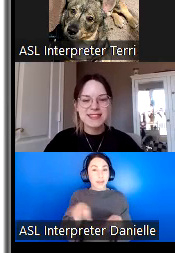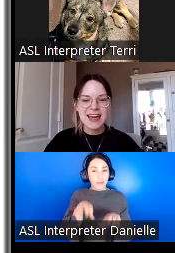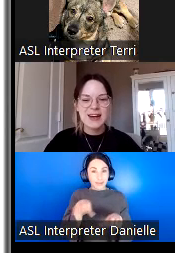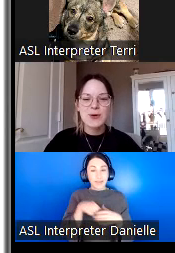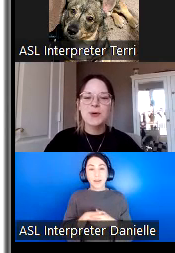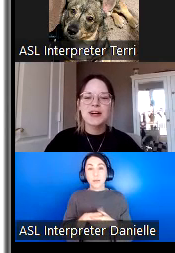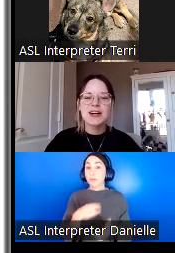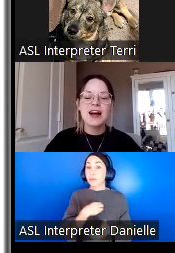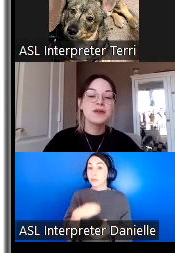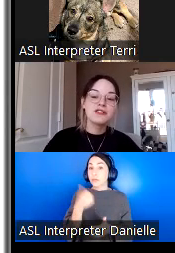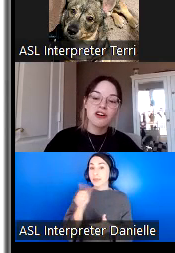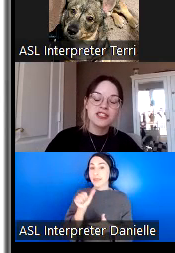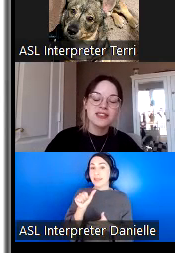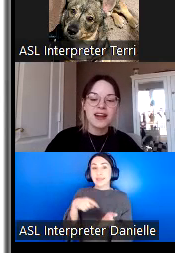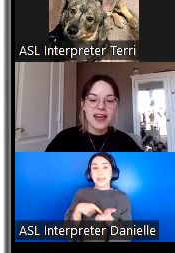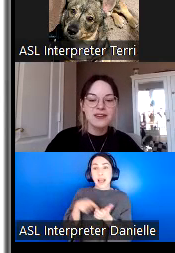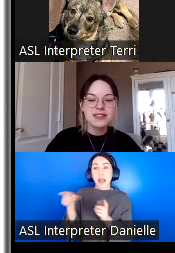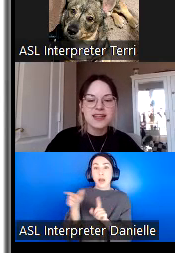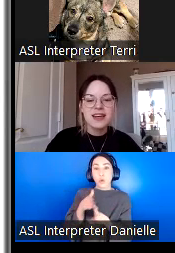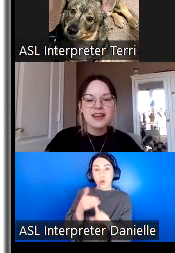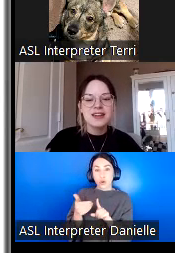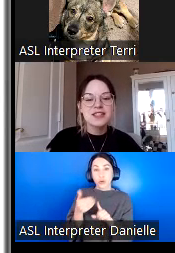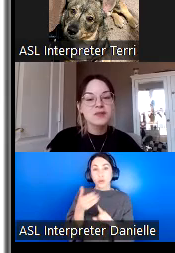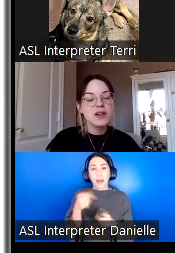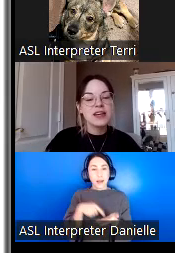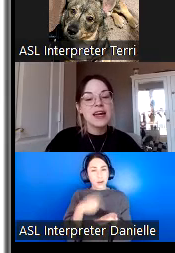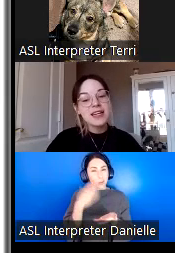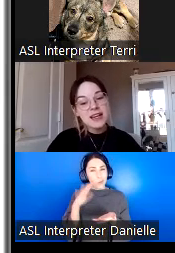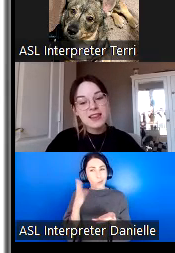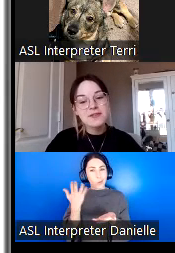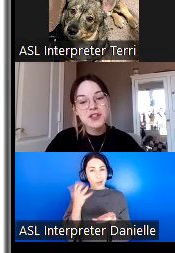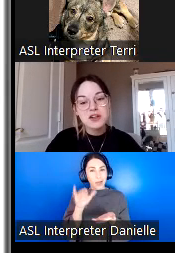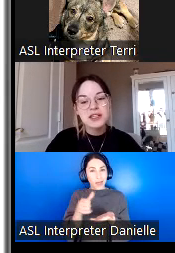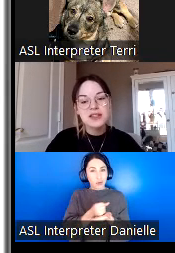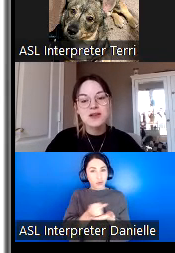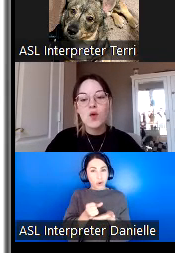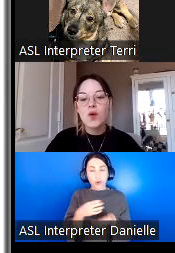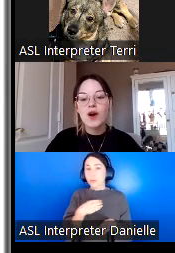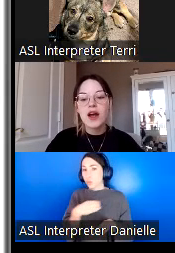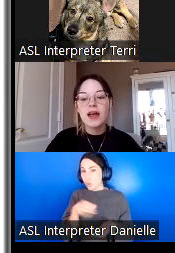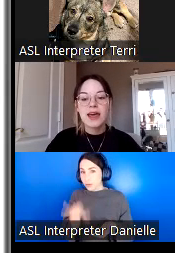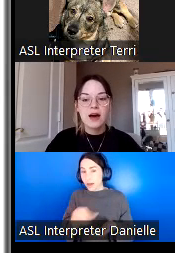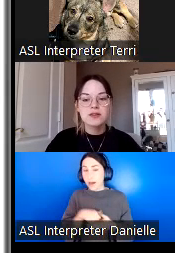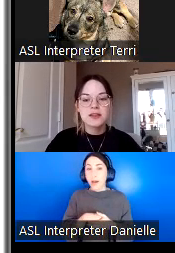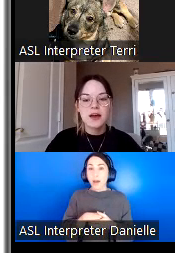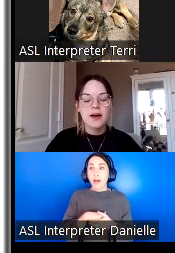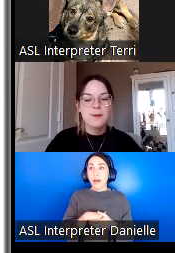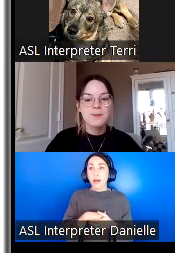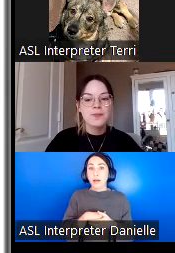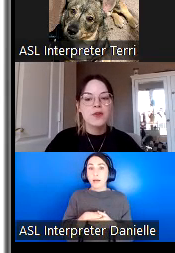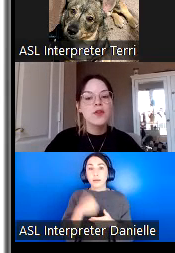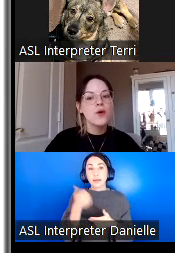disputing coerced debt or unknown charges and accounts, disputing identity theft charges or